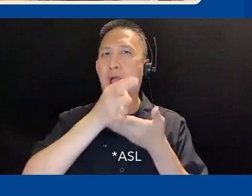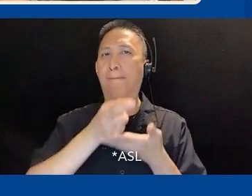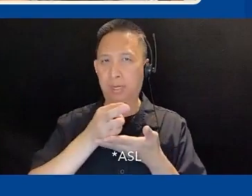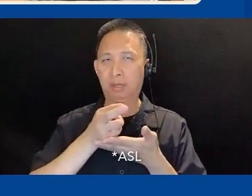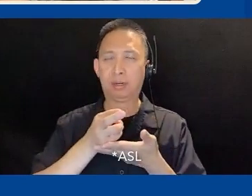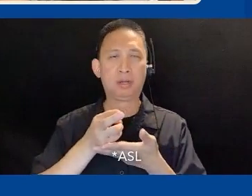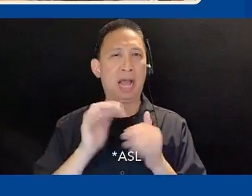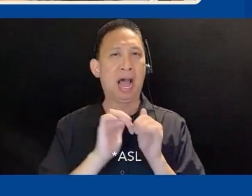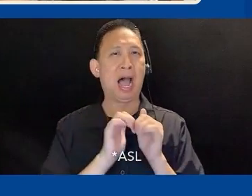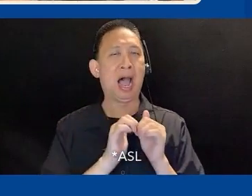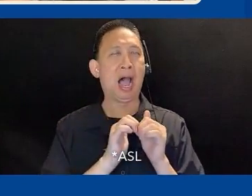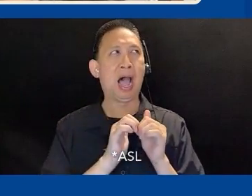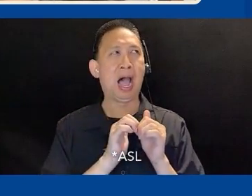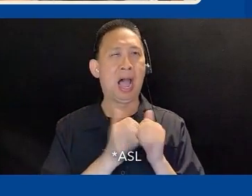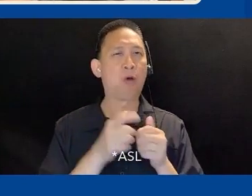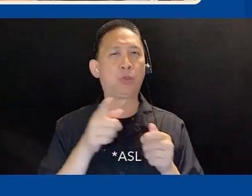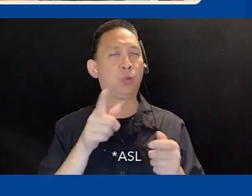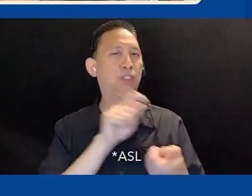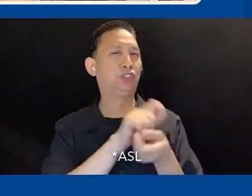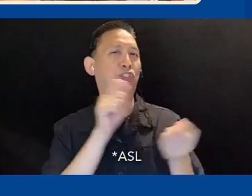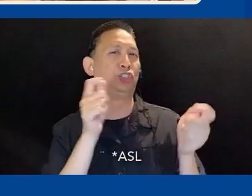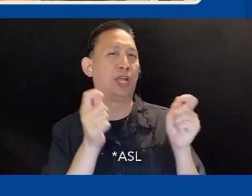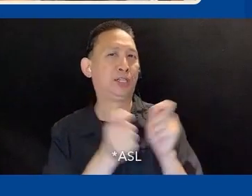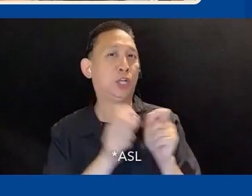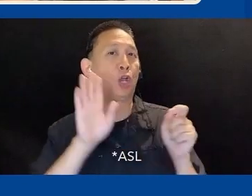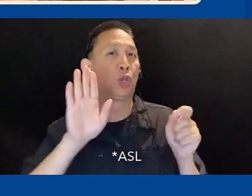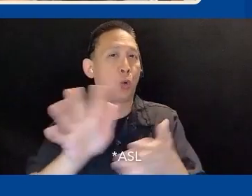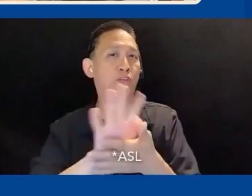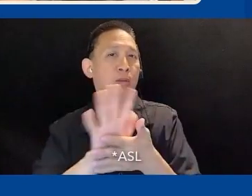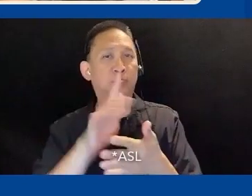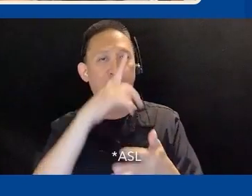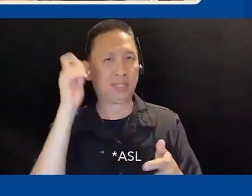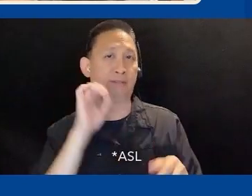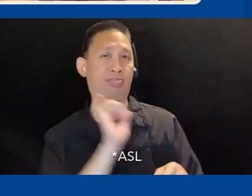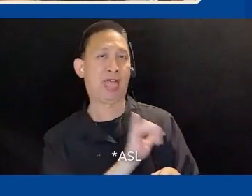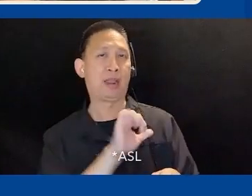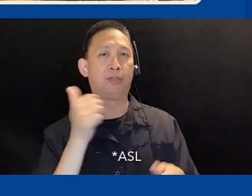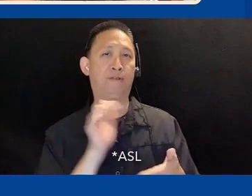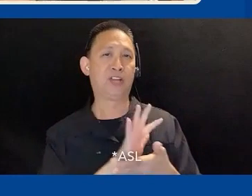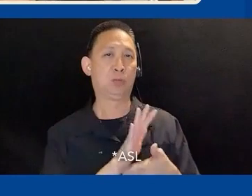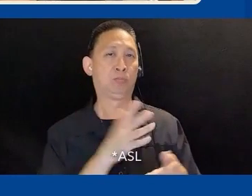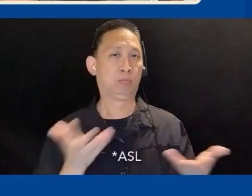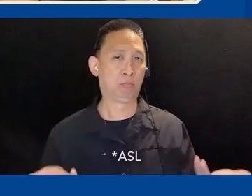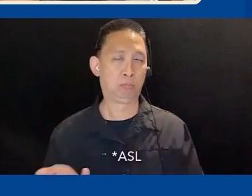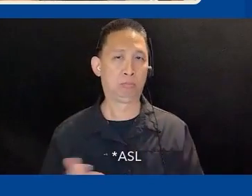making and making your films or your work or image making in general.